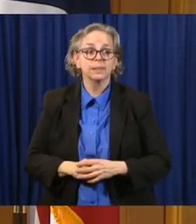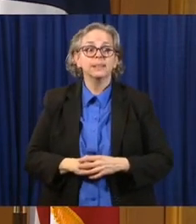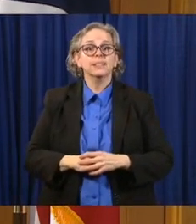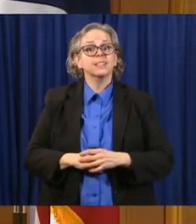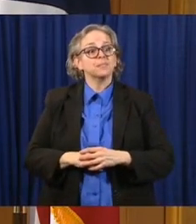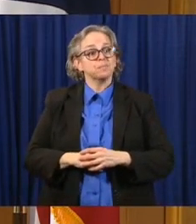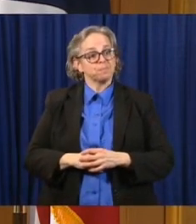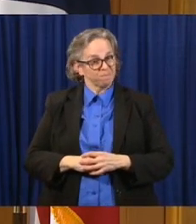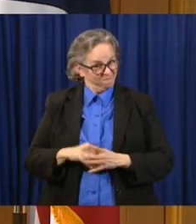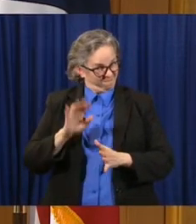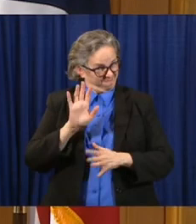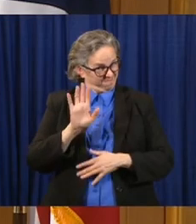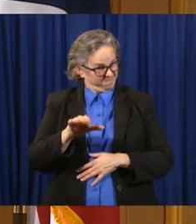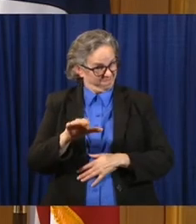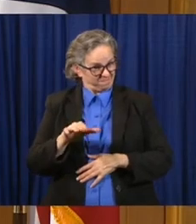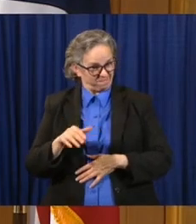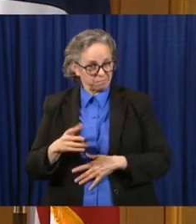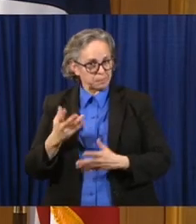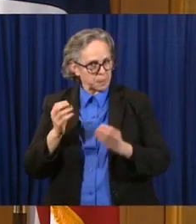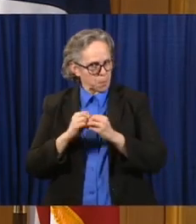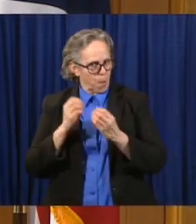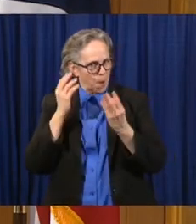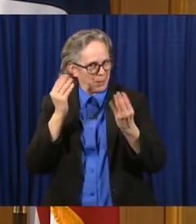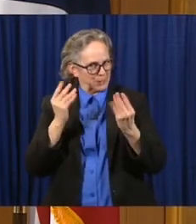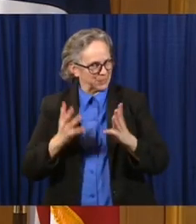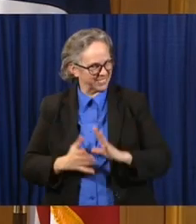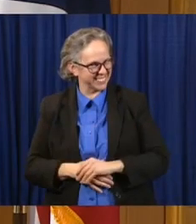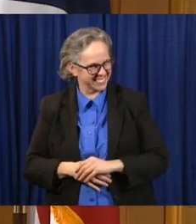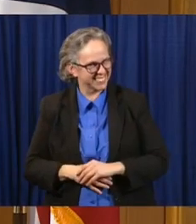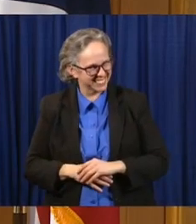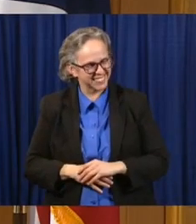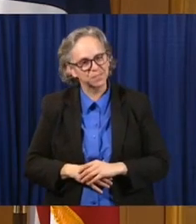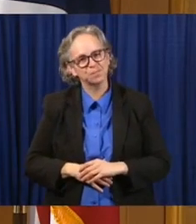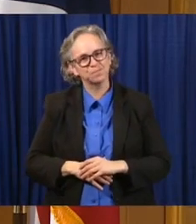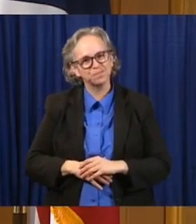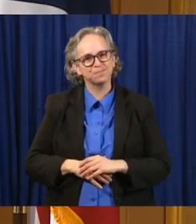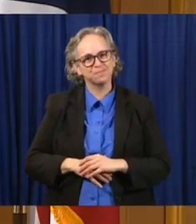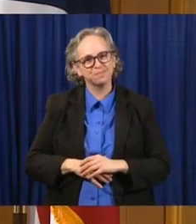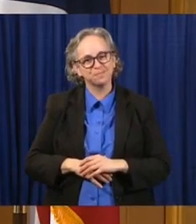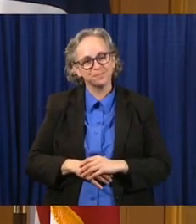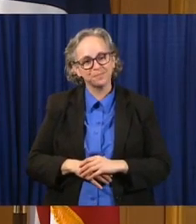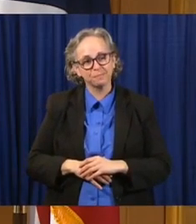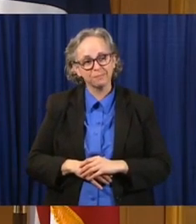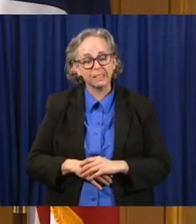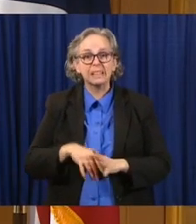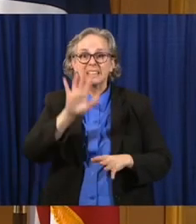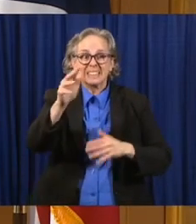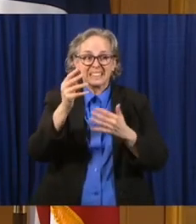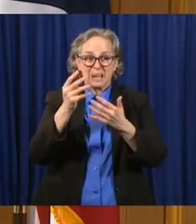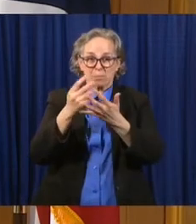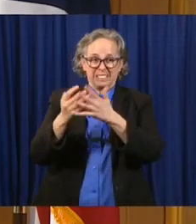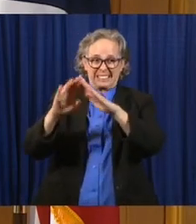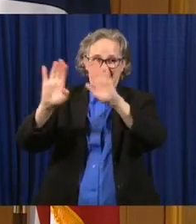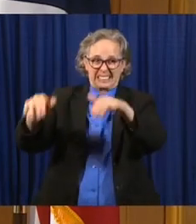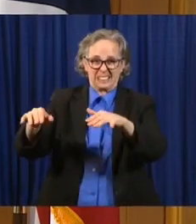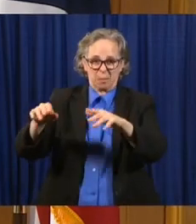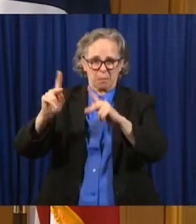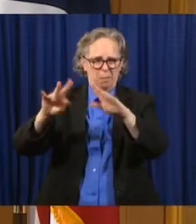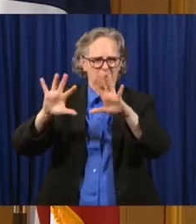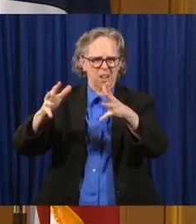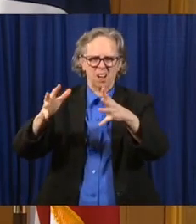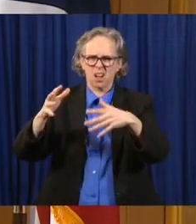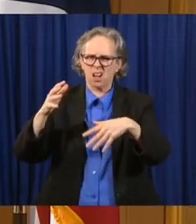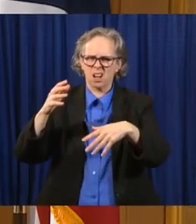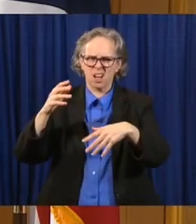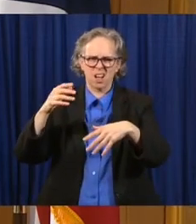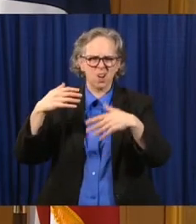some additional news. The prison system population fluctuates every day. People are